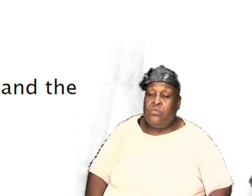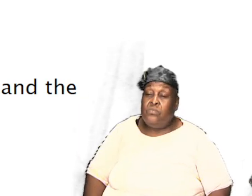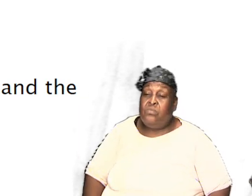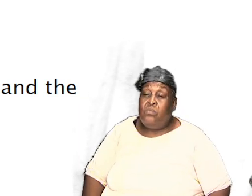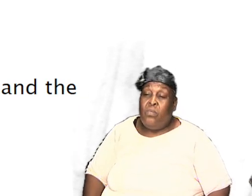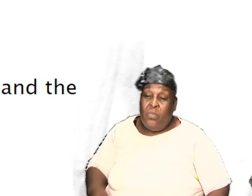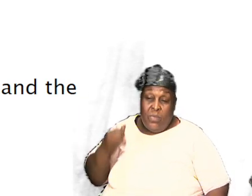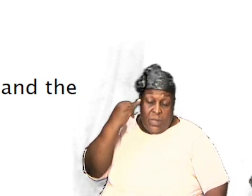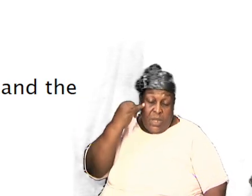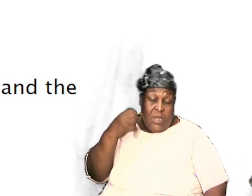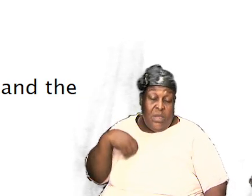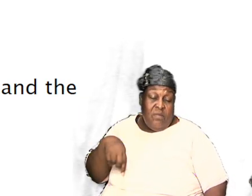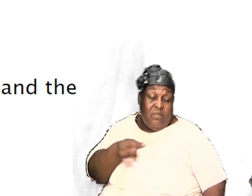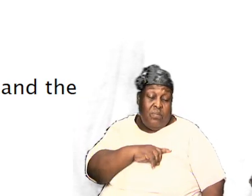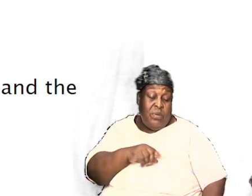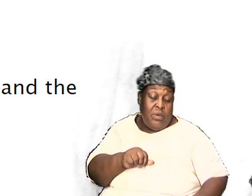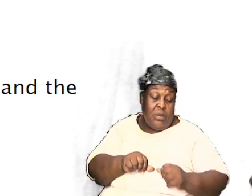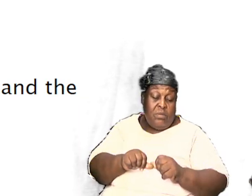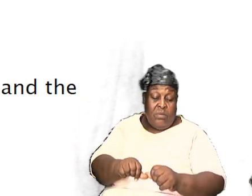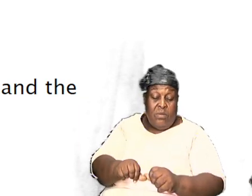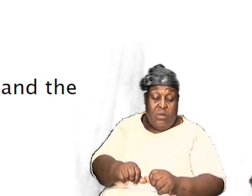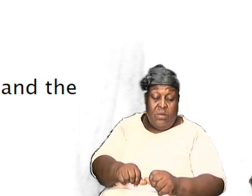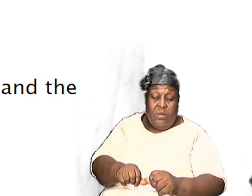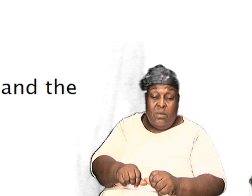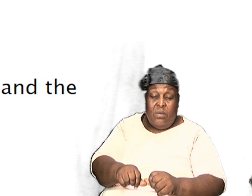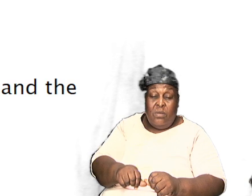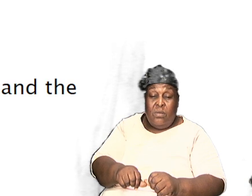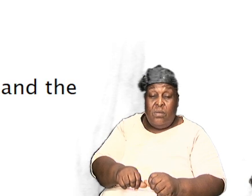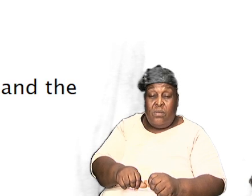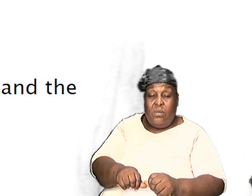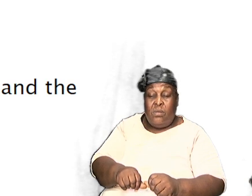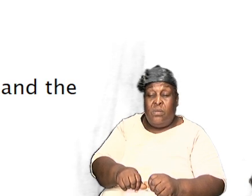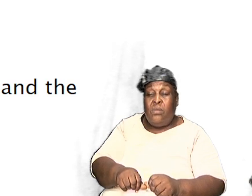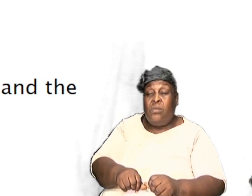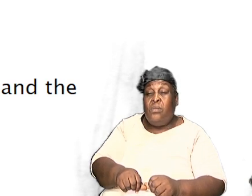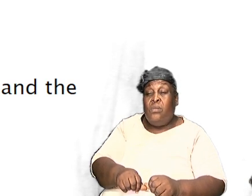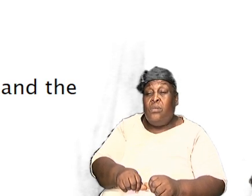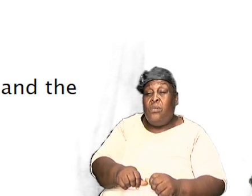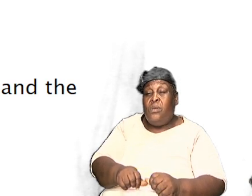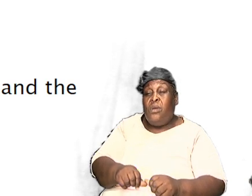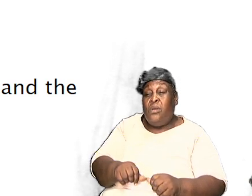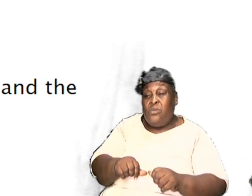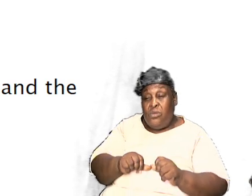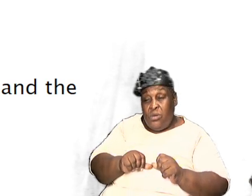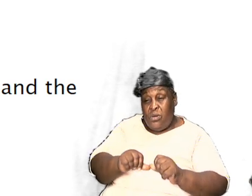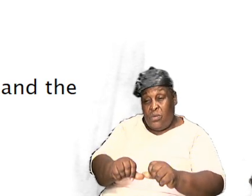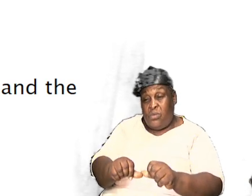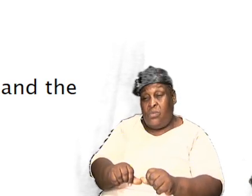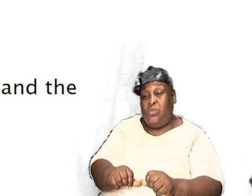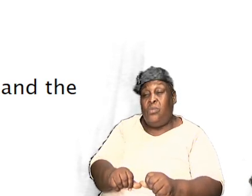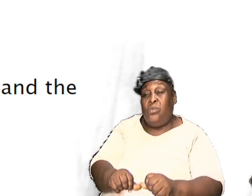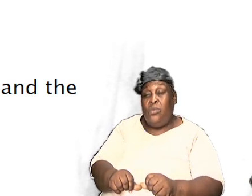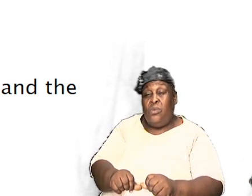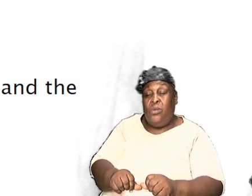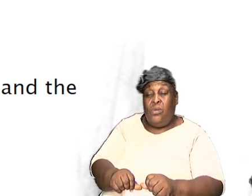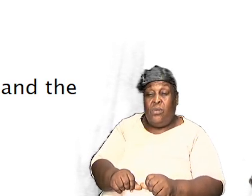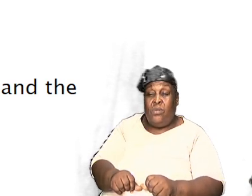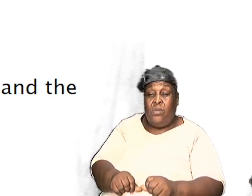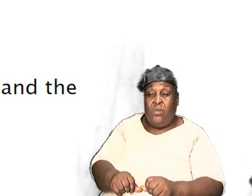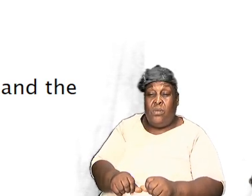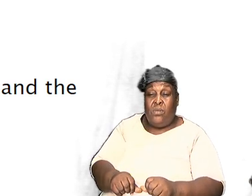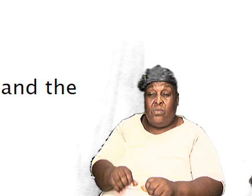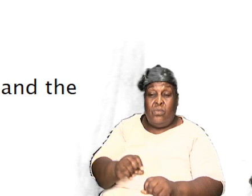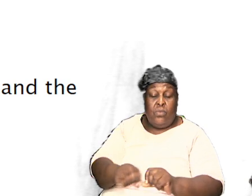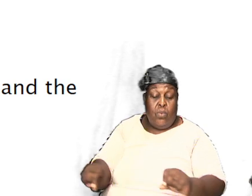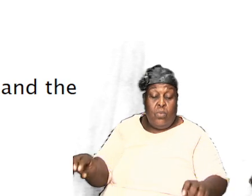if we continue to stick in our neck and harden our heart, then the Lord will talk to us through a